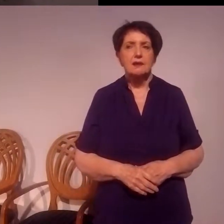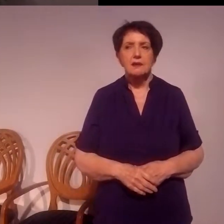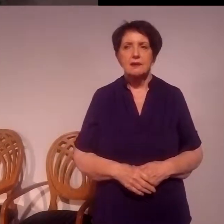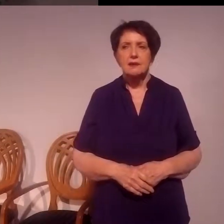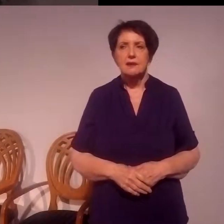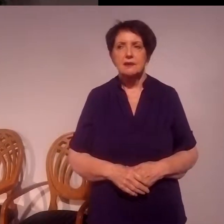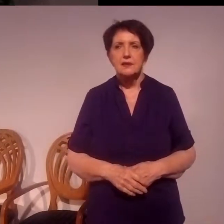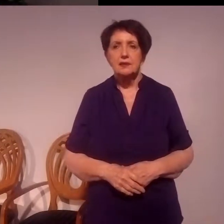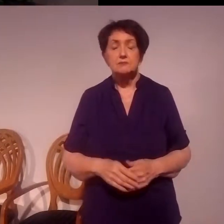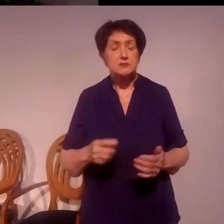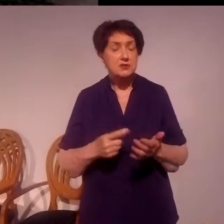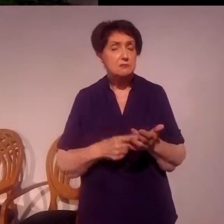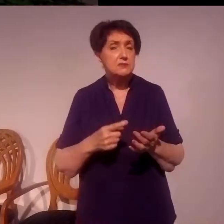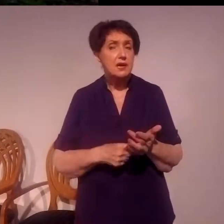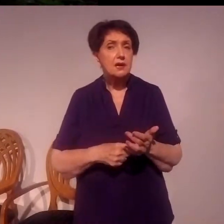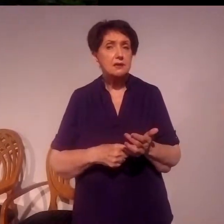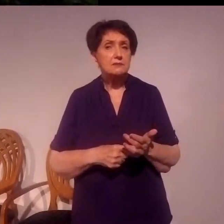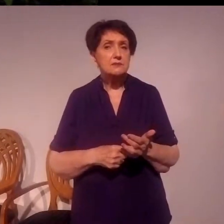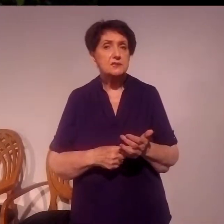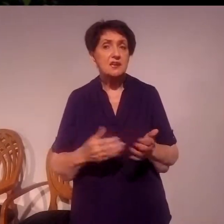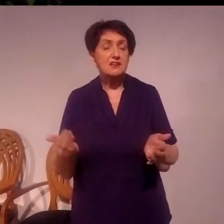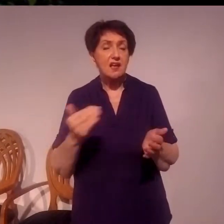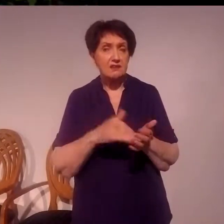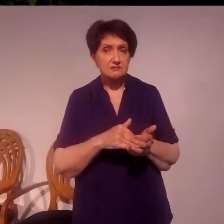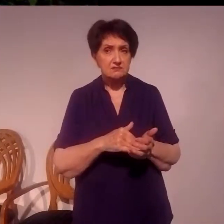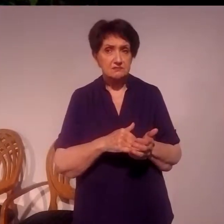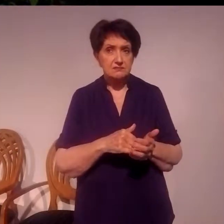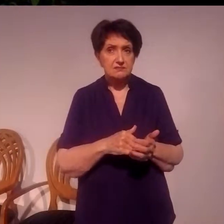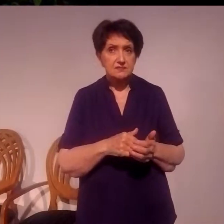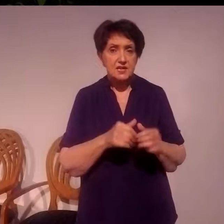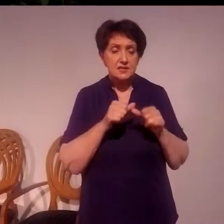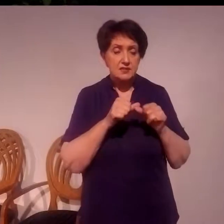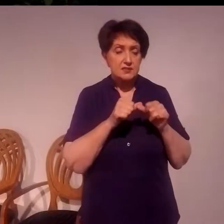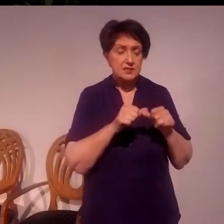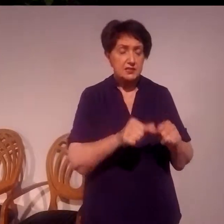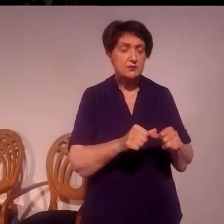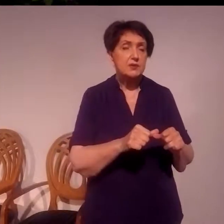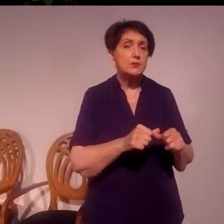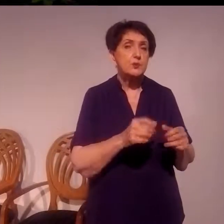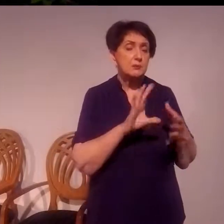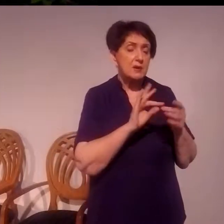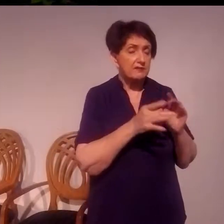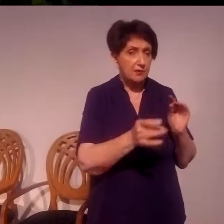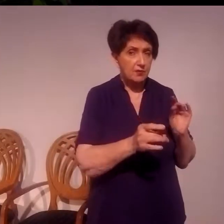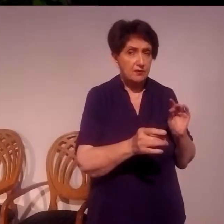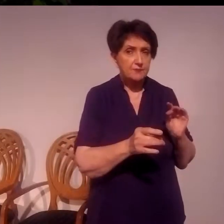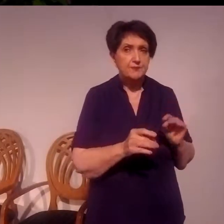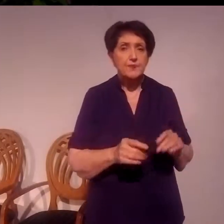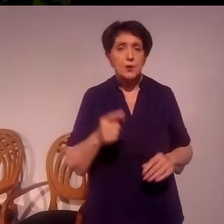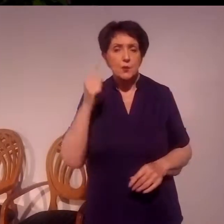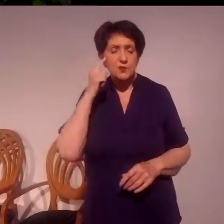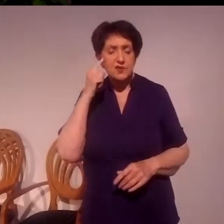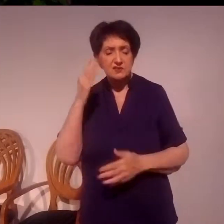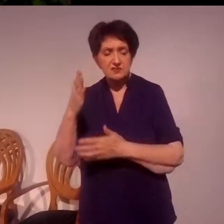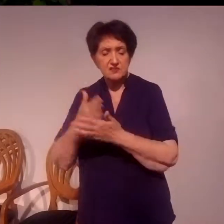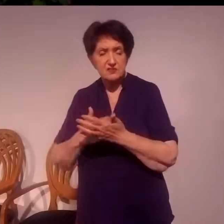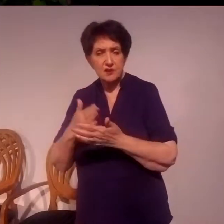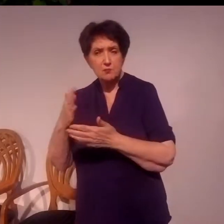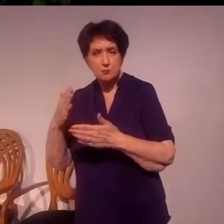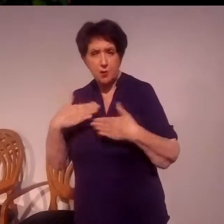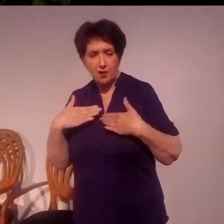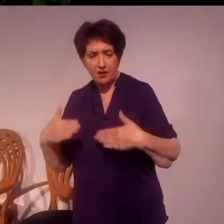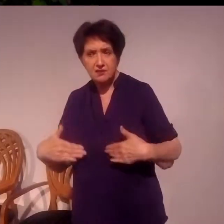And sometimes, again, continuing on this metaphor, we may think that certain parts of the body are